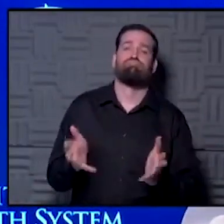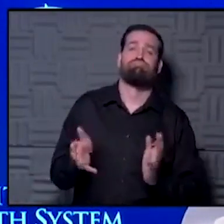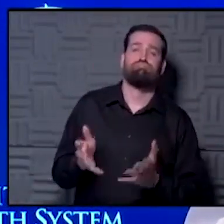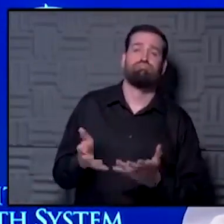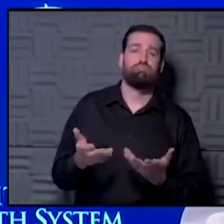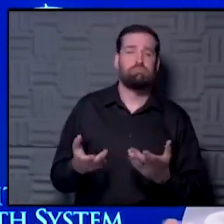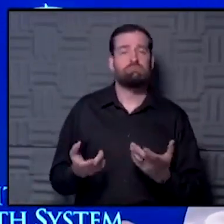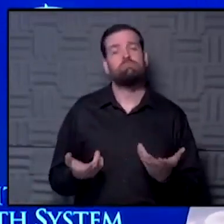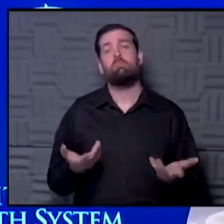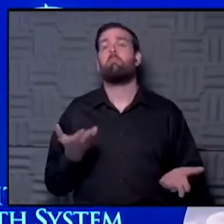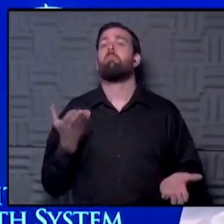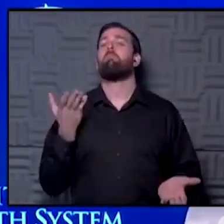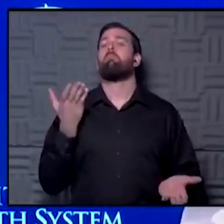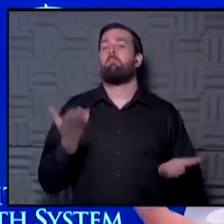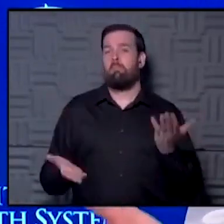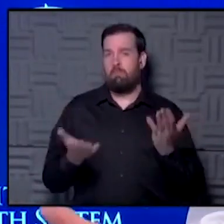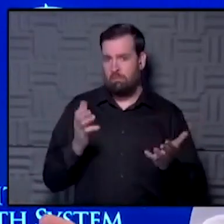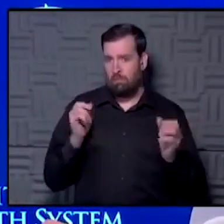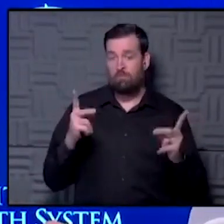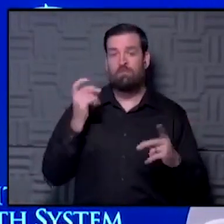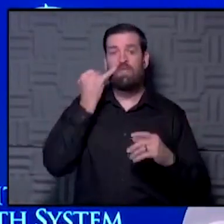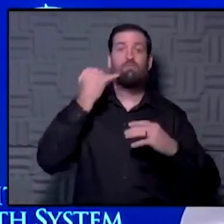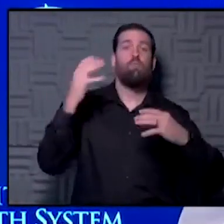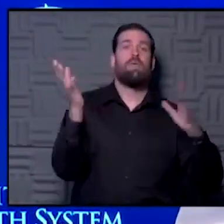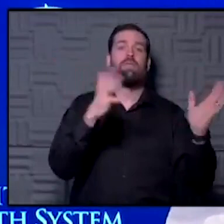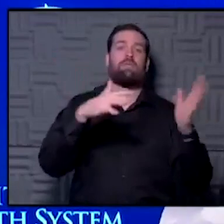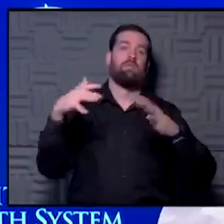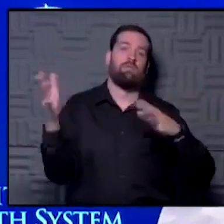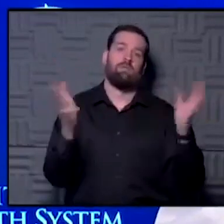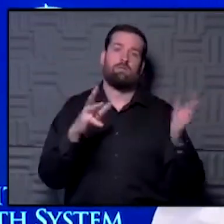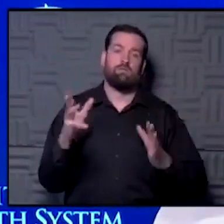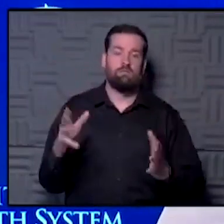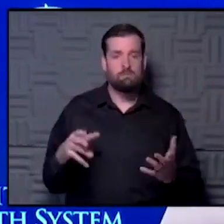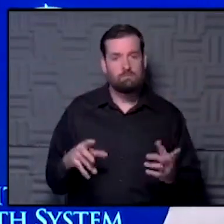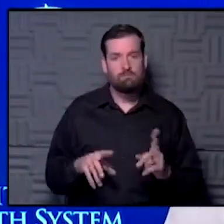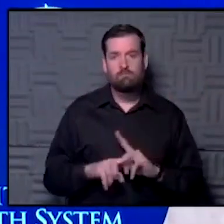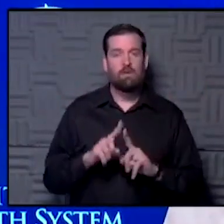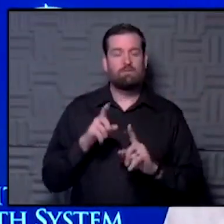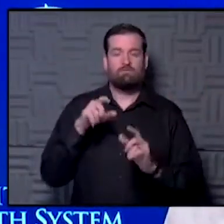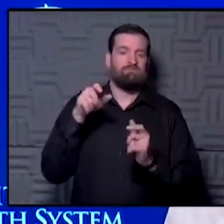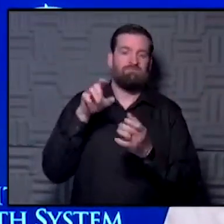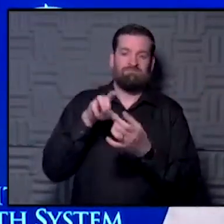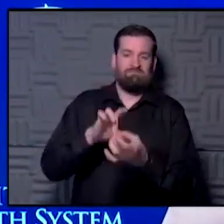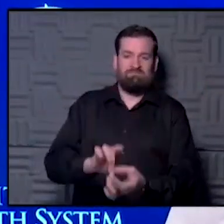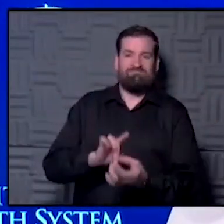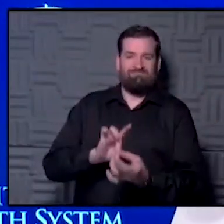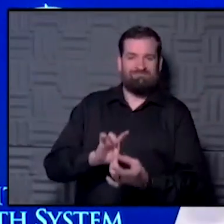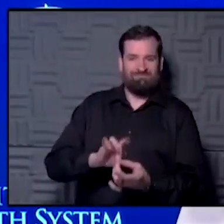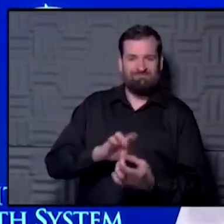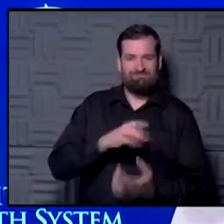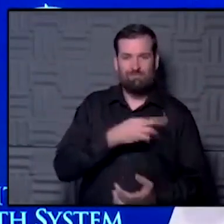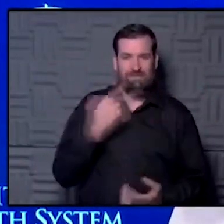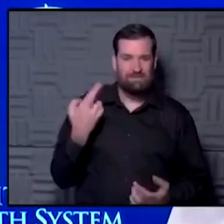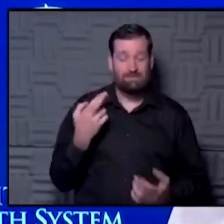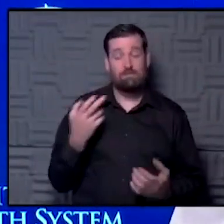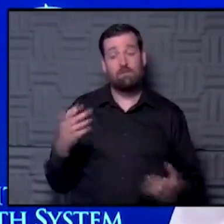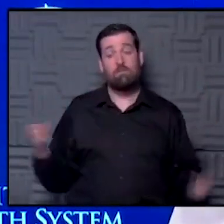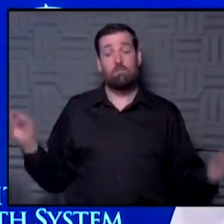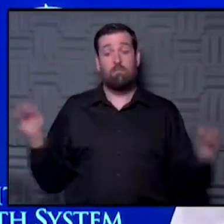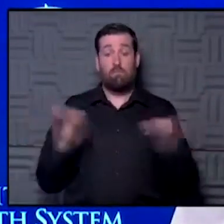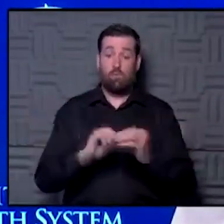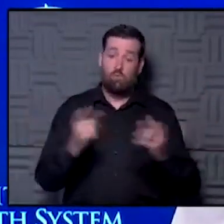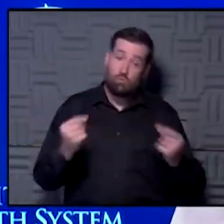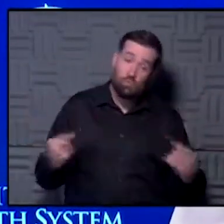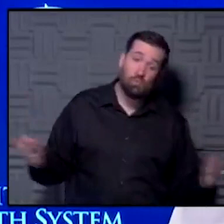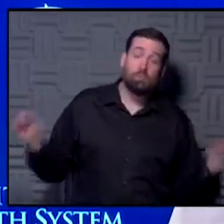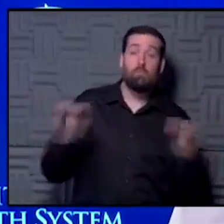reasonable voice, you may well be, especially if the wind's blowing if you're outside. But it's all about relative risk. The more you do, the further apart